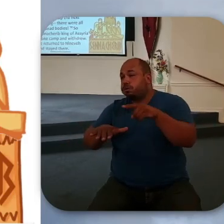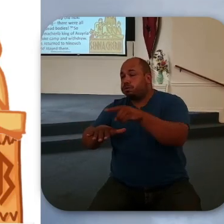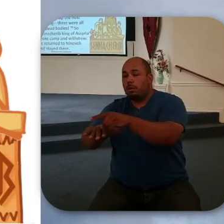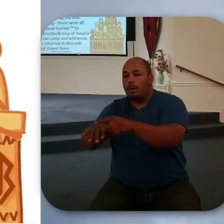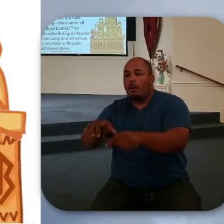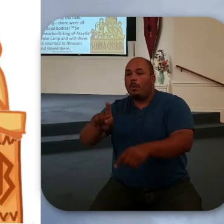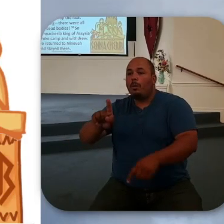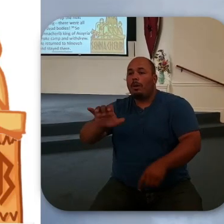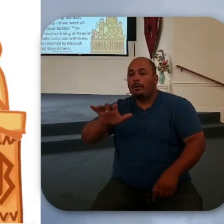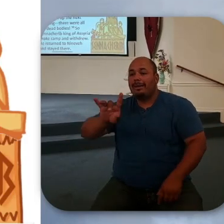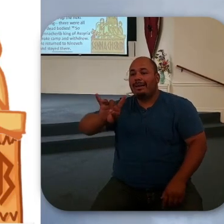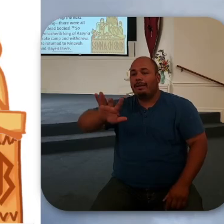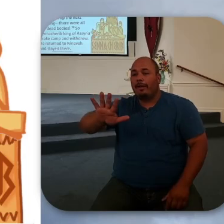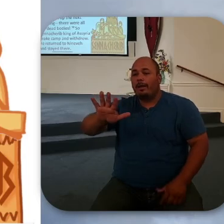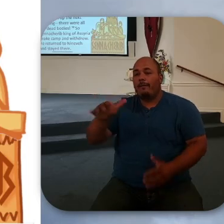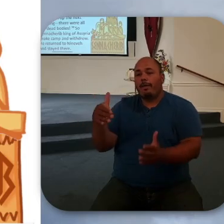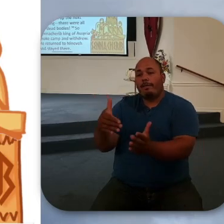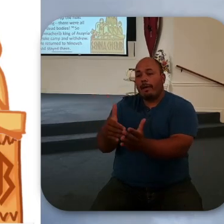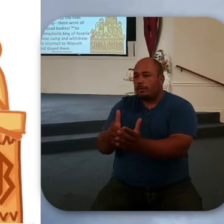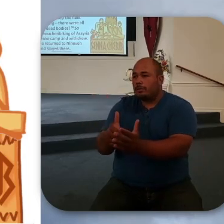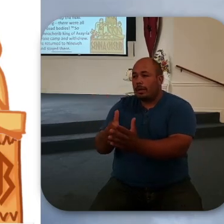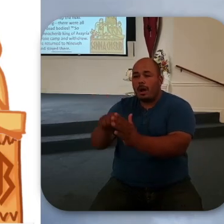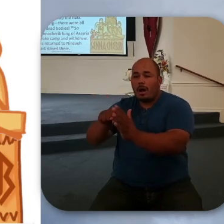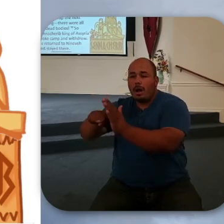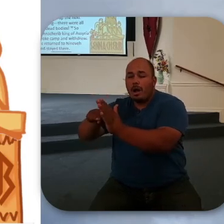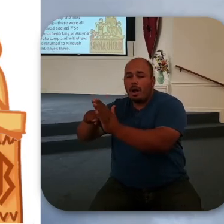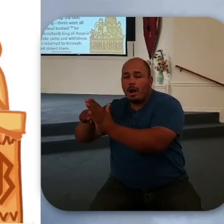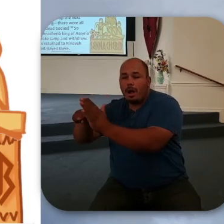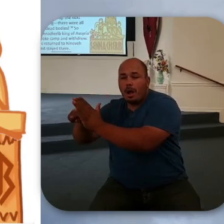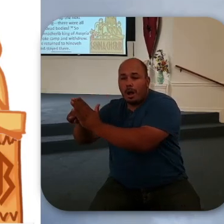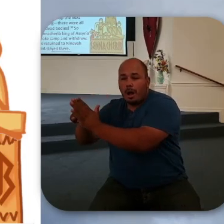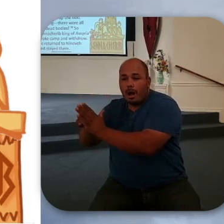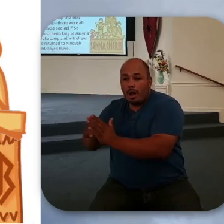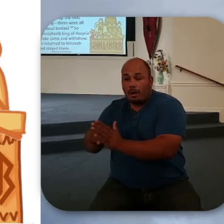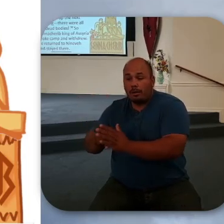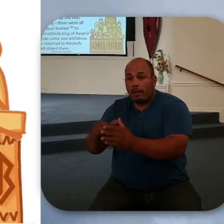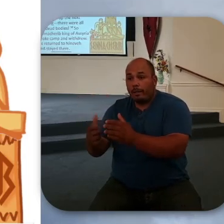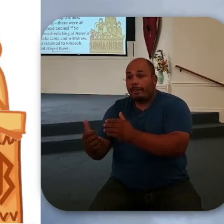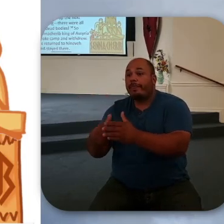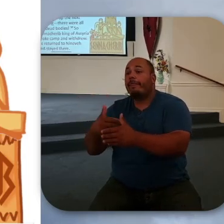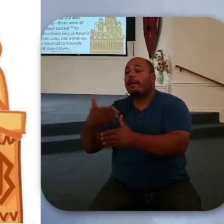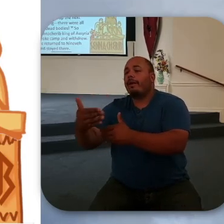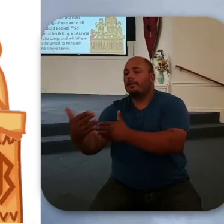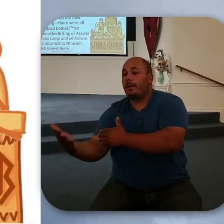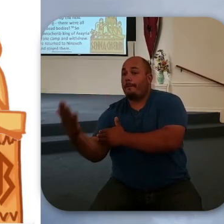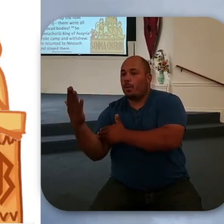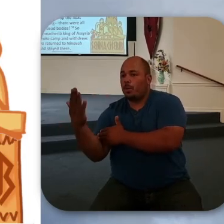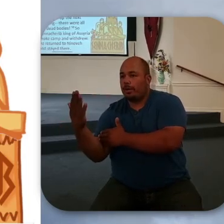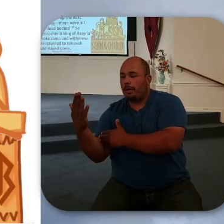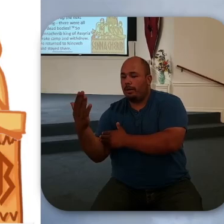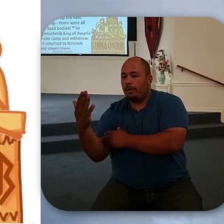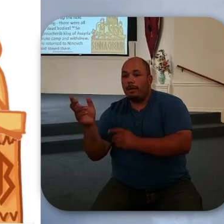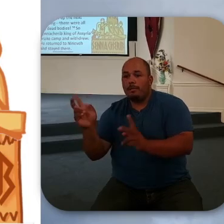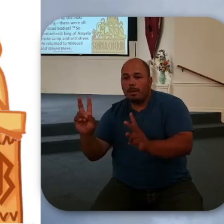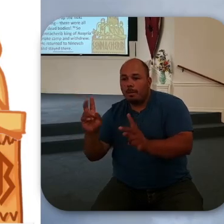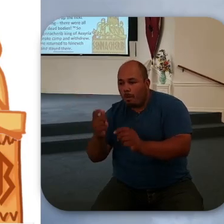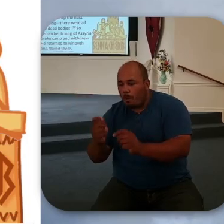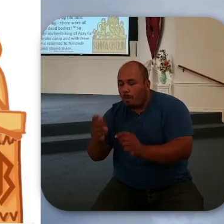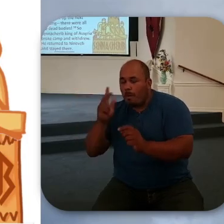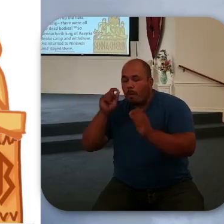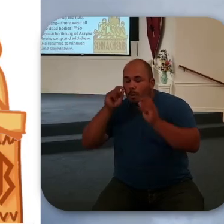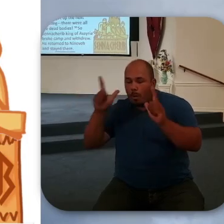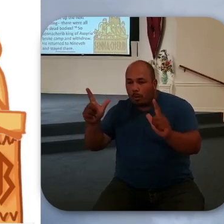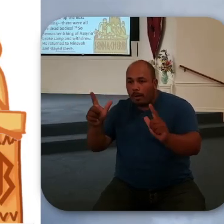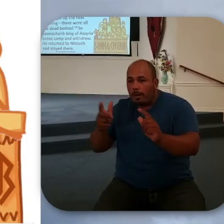185,000 in the Assyrian camp. When the people got up the next morning, there were all the dead bodies.